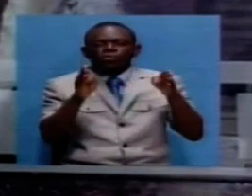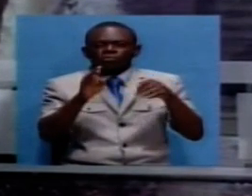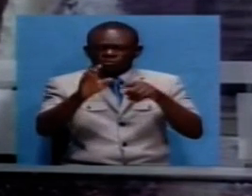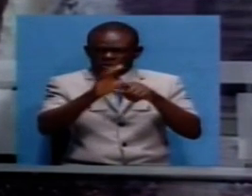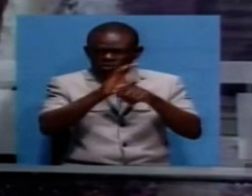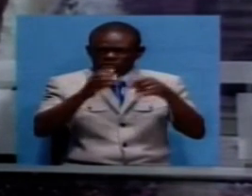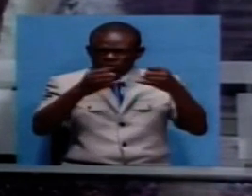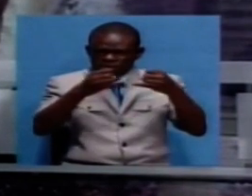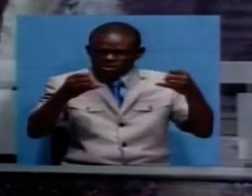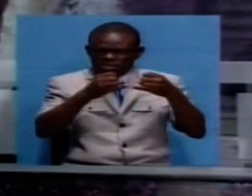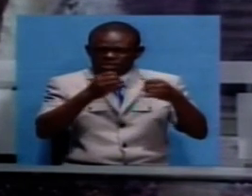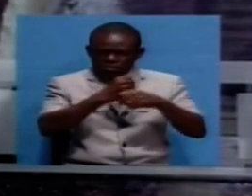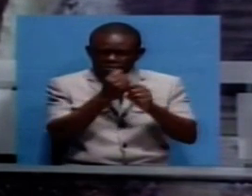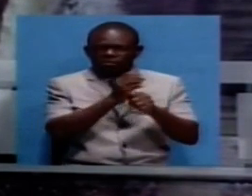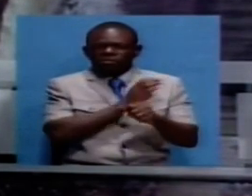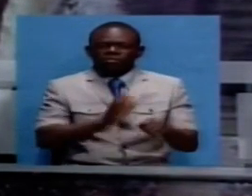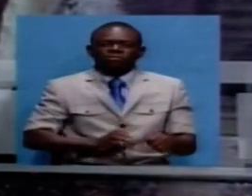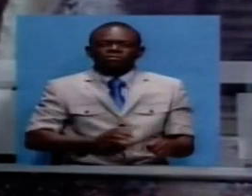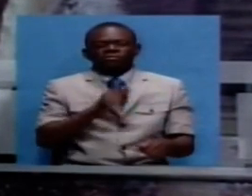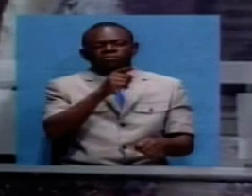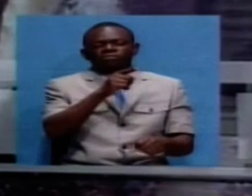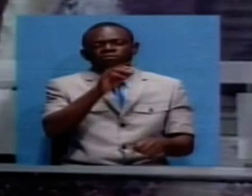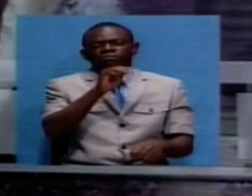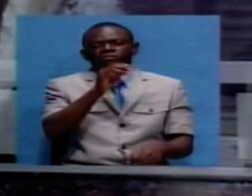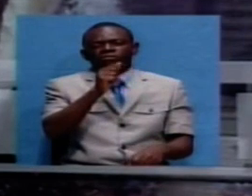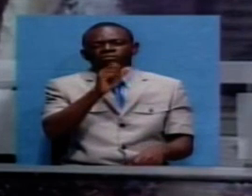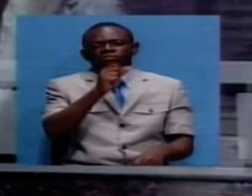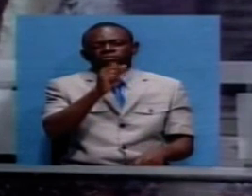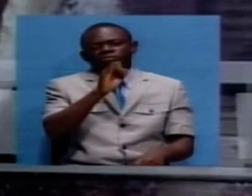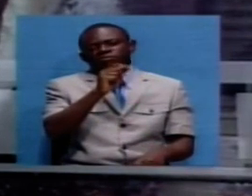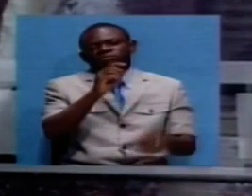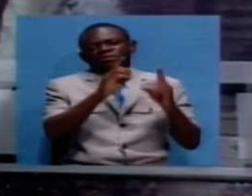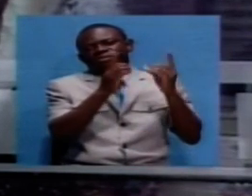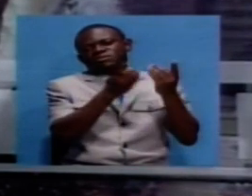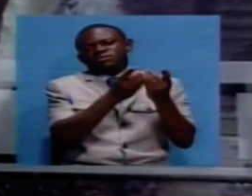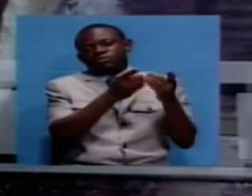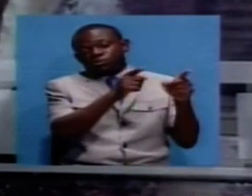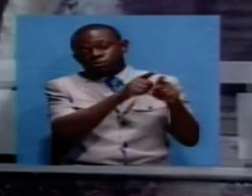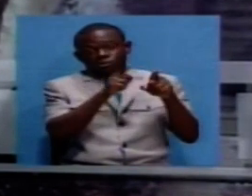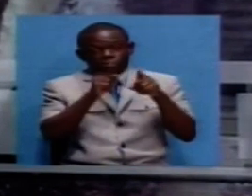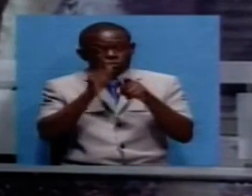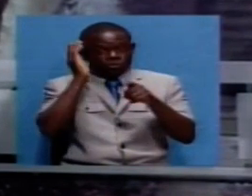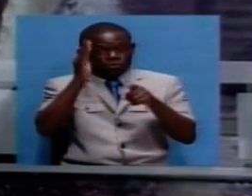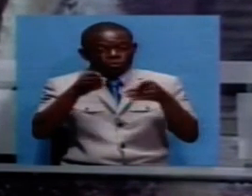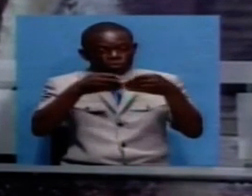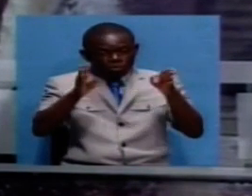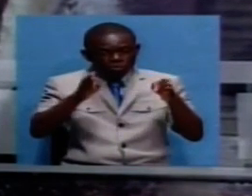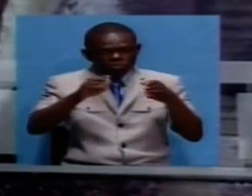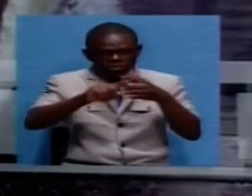The president is also scheduled to unveil the foundation for the construction of the $528 million